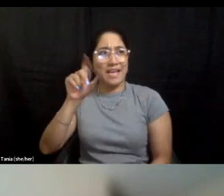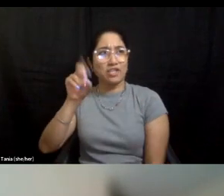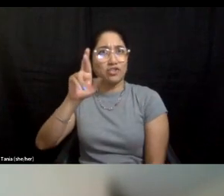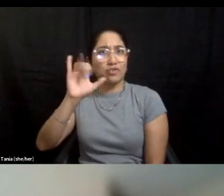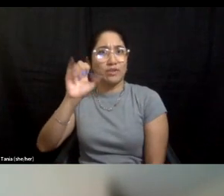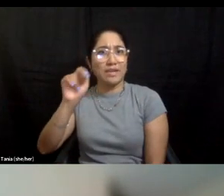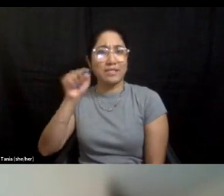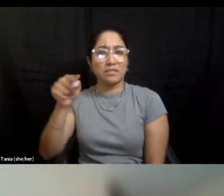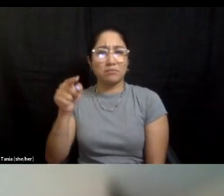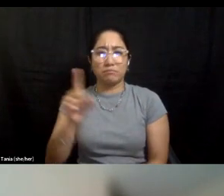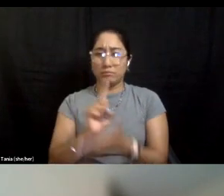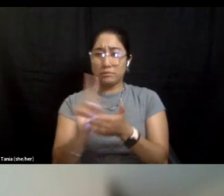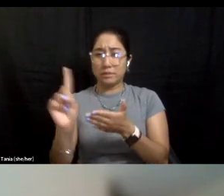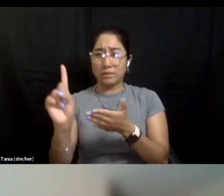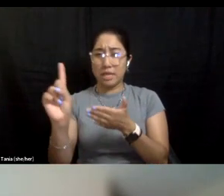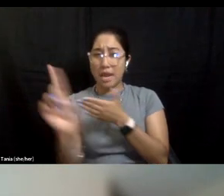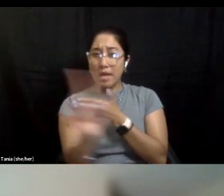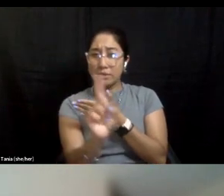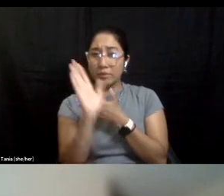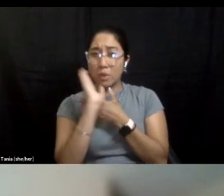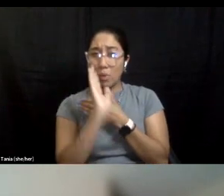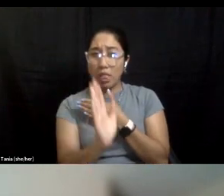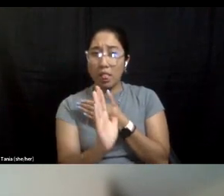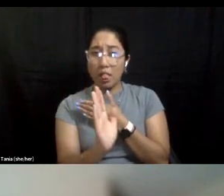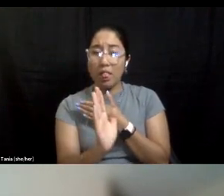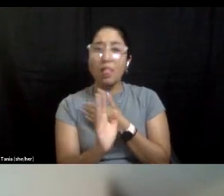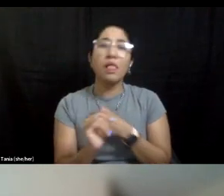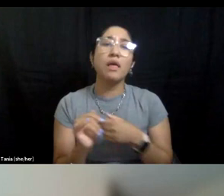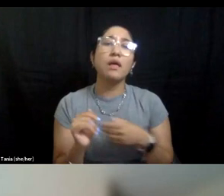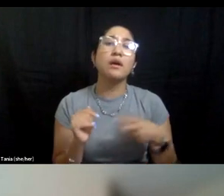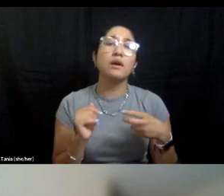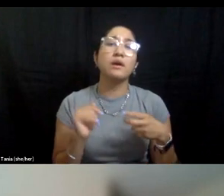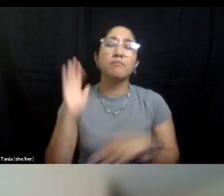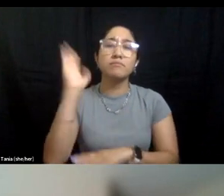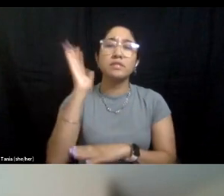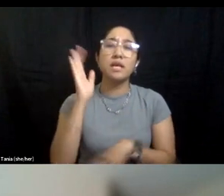last session. Okay. Yeah. Stacey Rose.